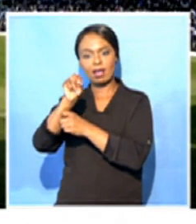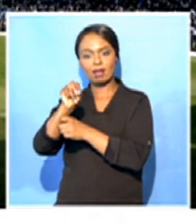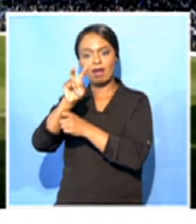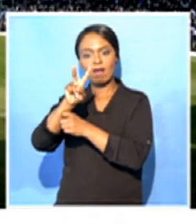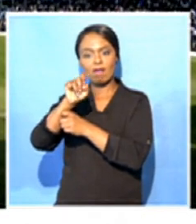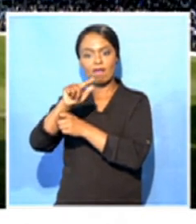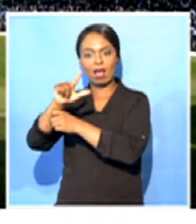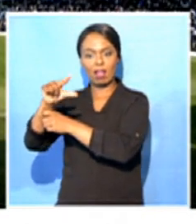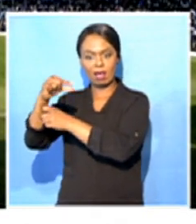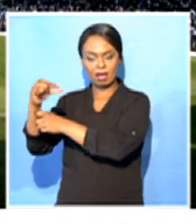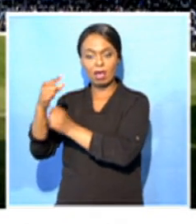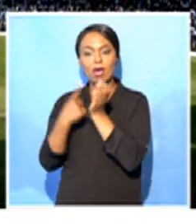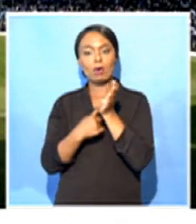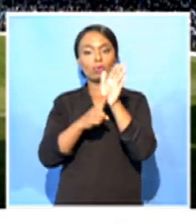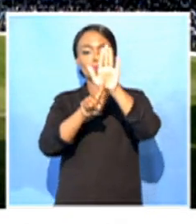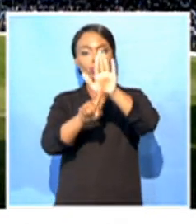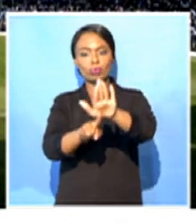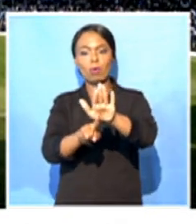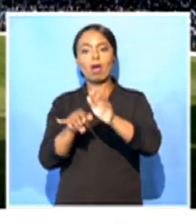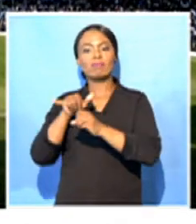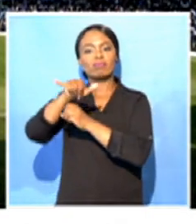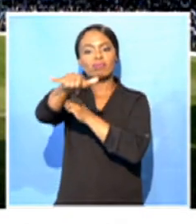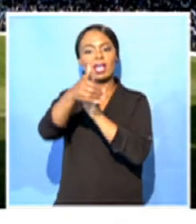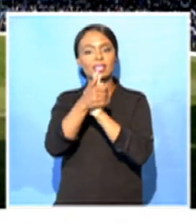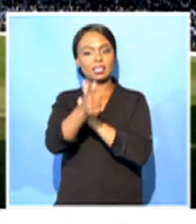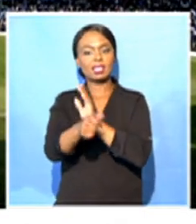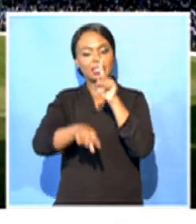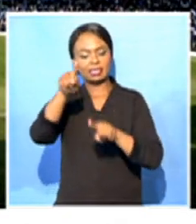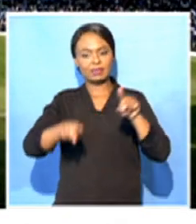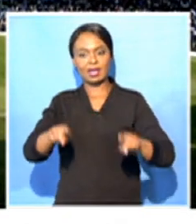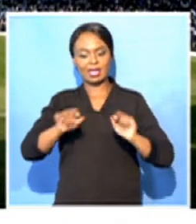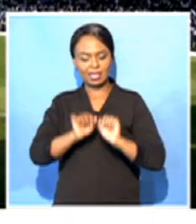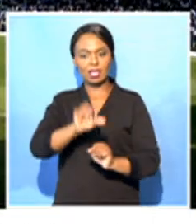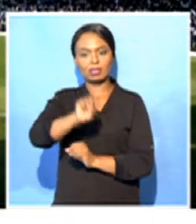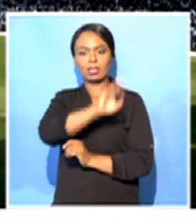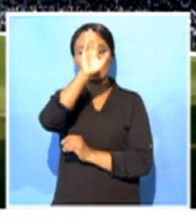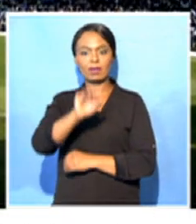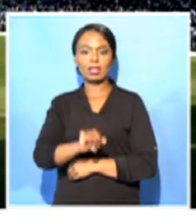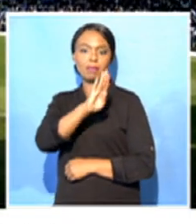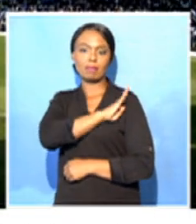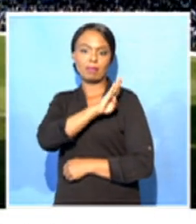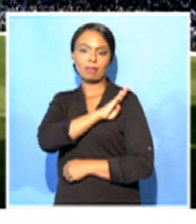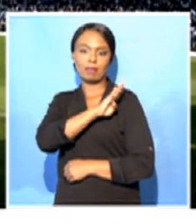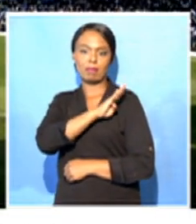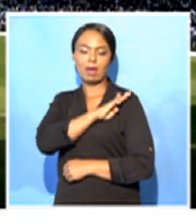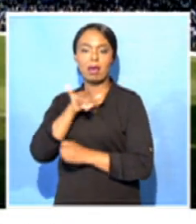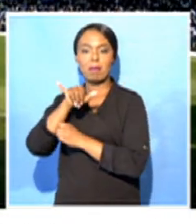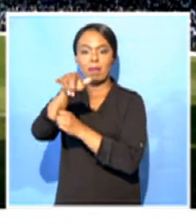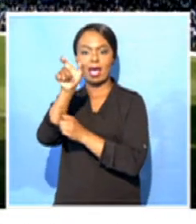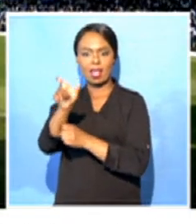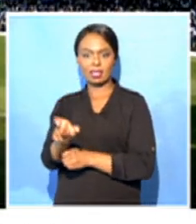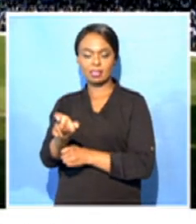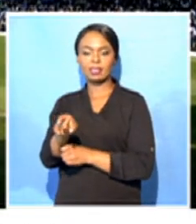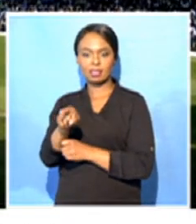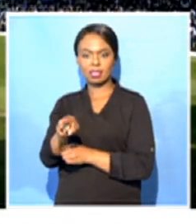to display the intricate flying skills of the South African Air Force military pilots, emphasizing the